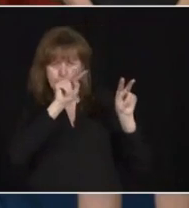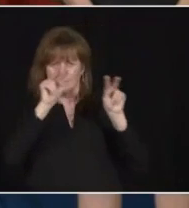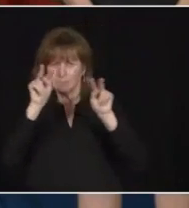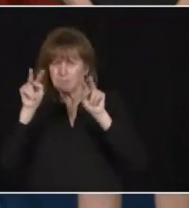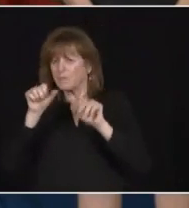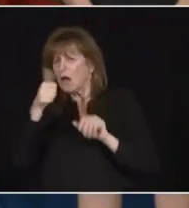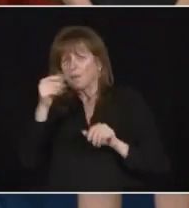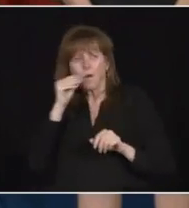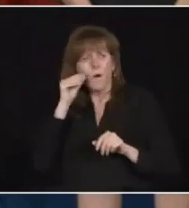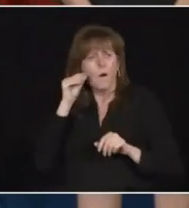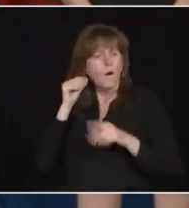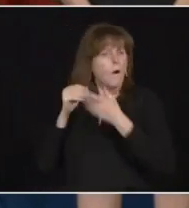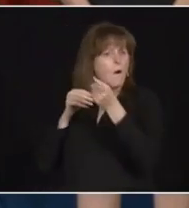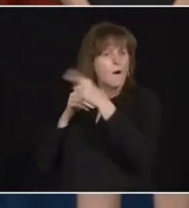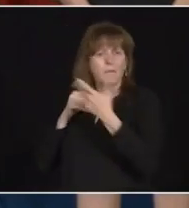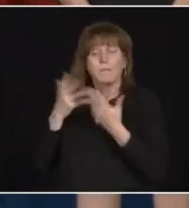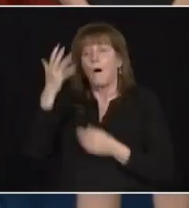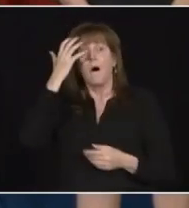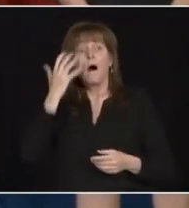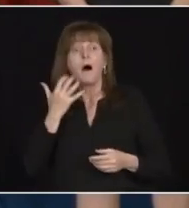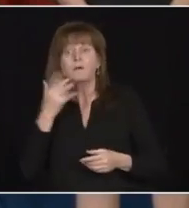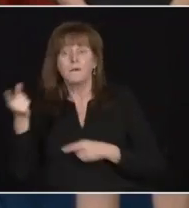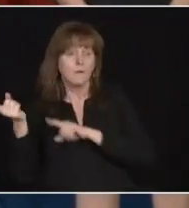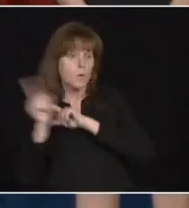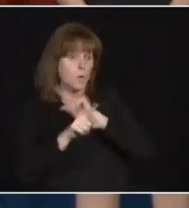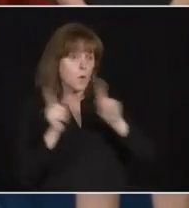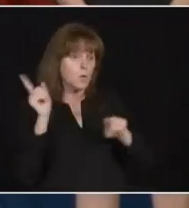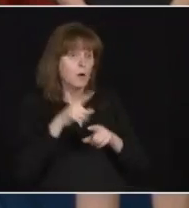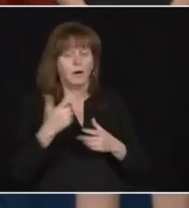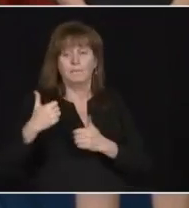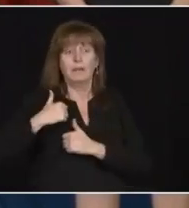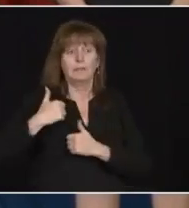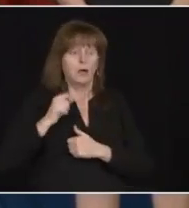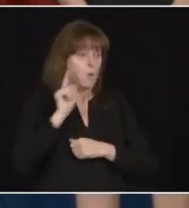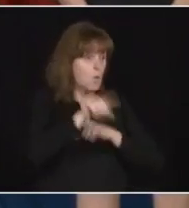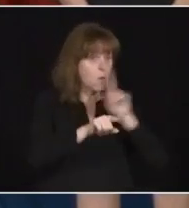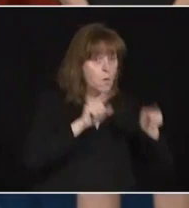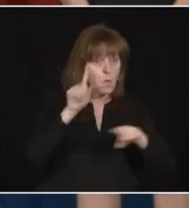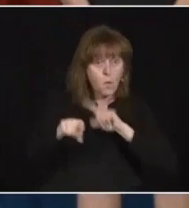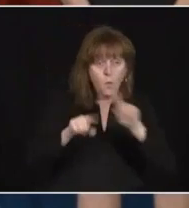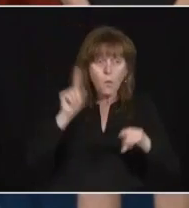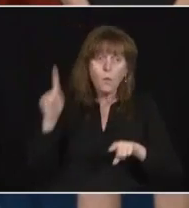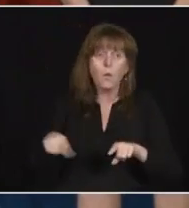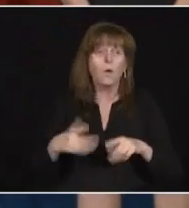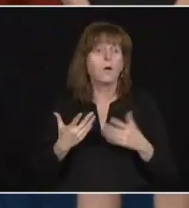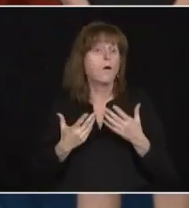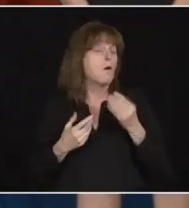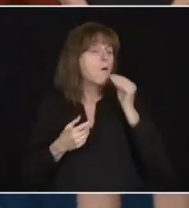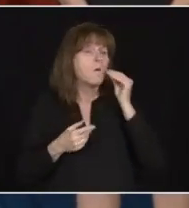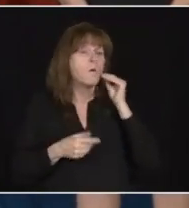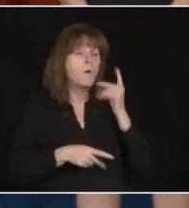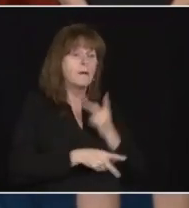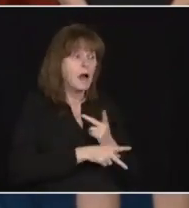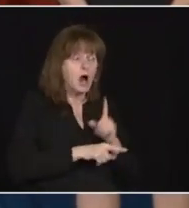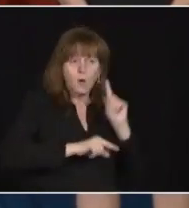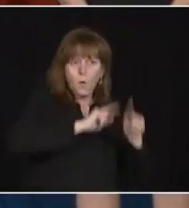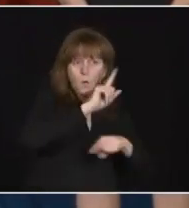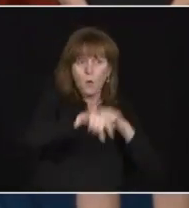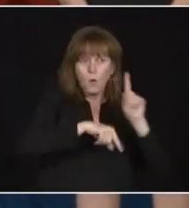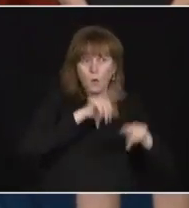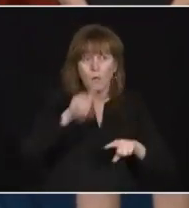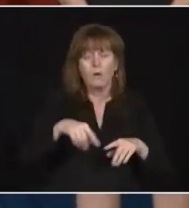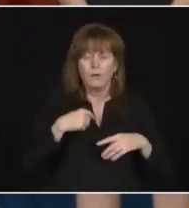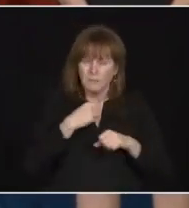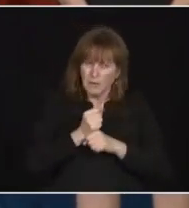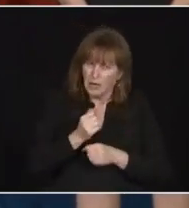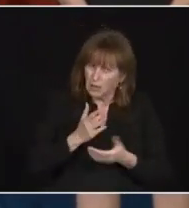hospitals or home care or the military assistance, which we're all very grateful for. But we're making sure we get PPE to our homes within